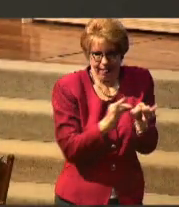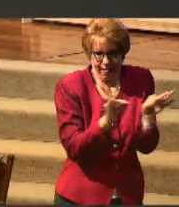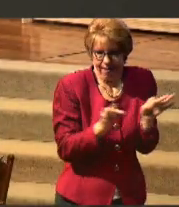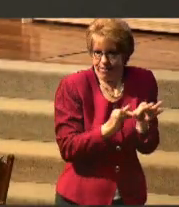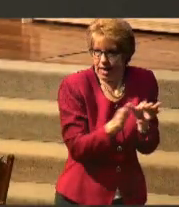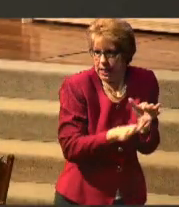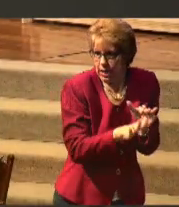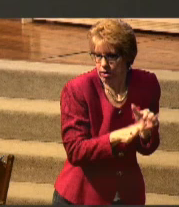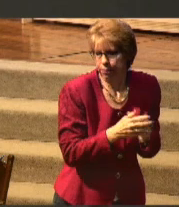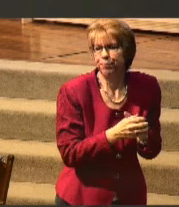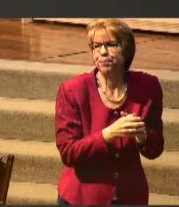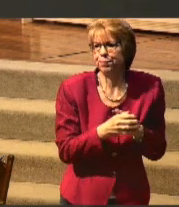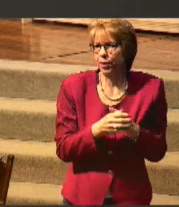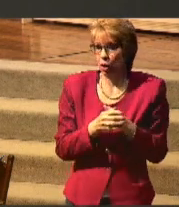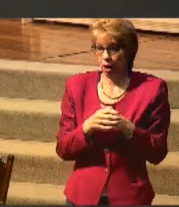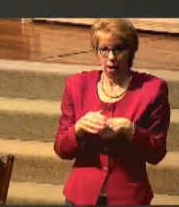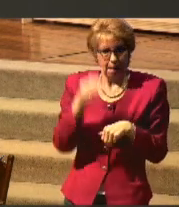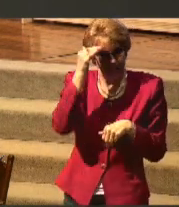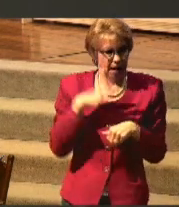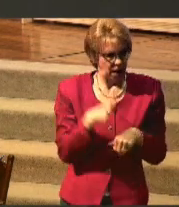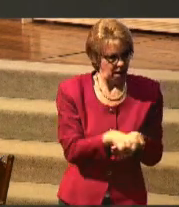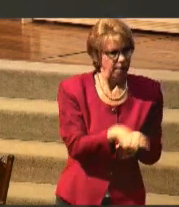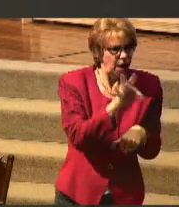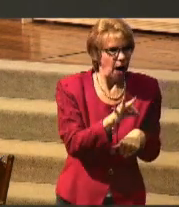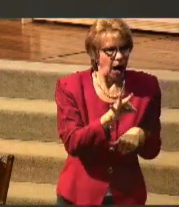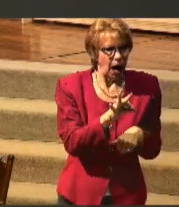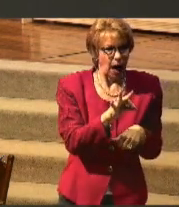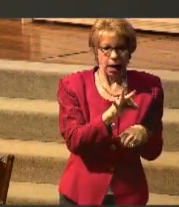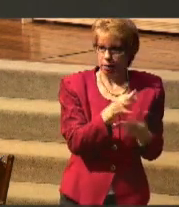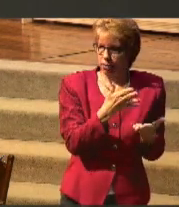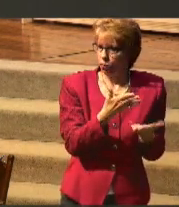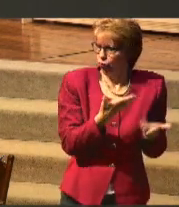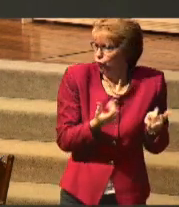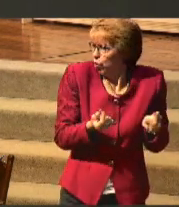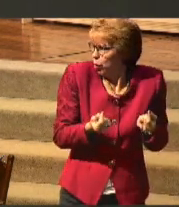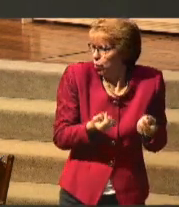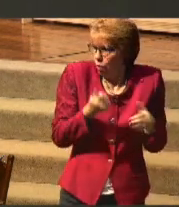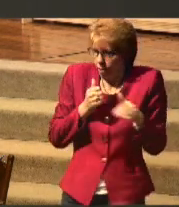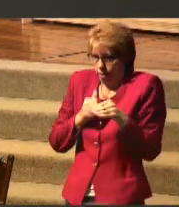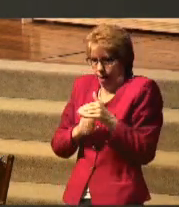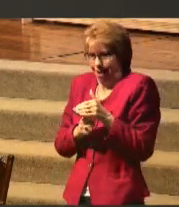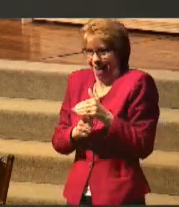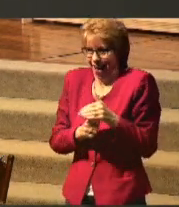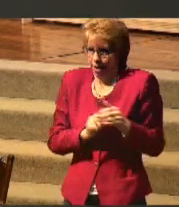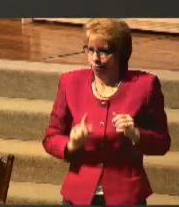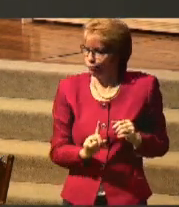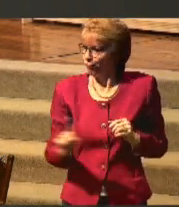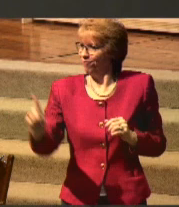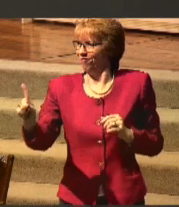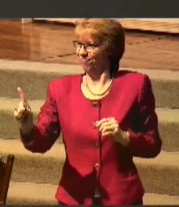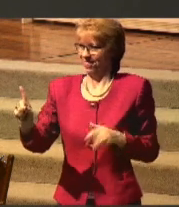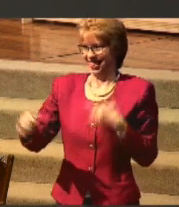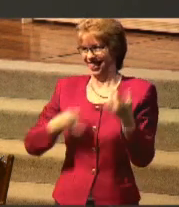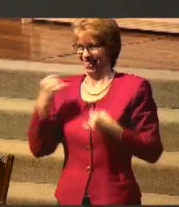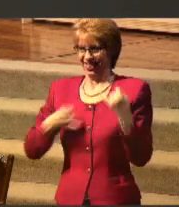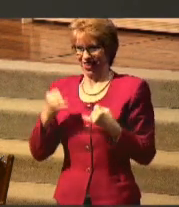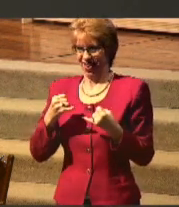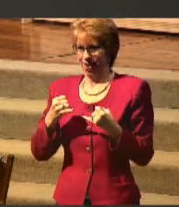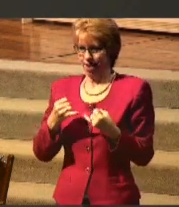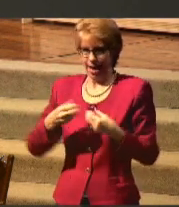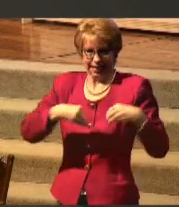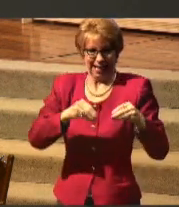when a man hath found, he hideth for joy thereof, goeth and selleth all that he